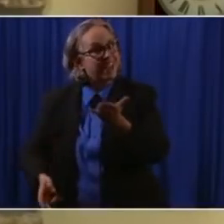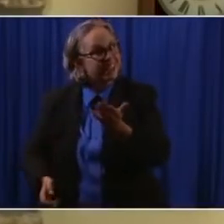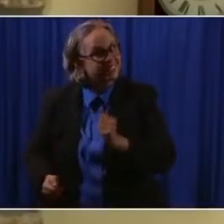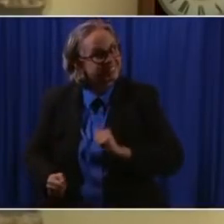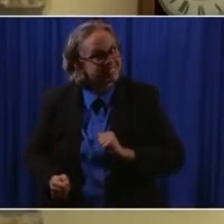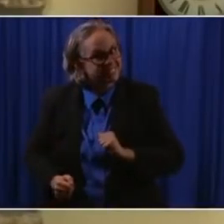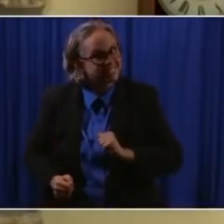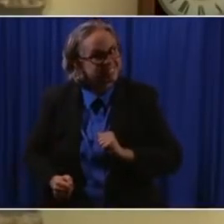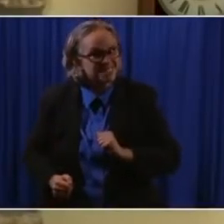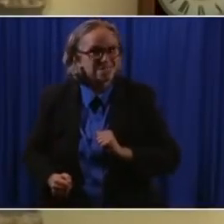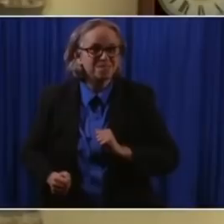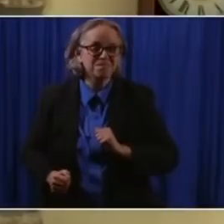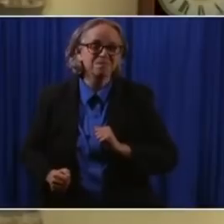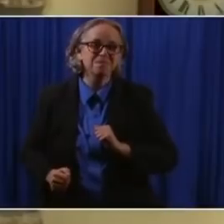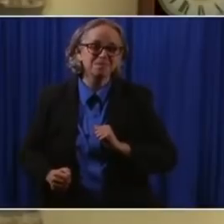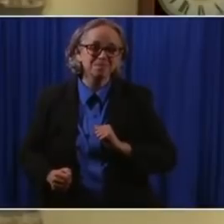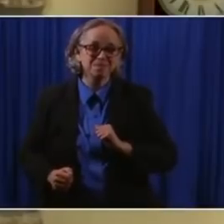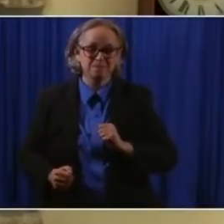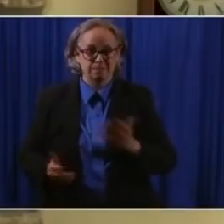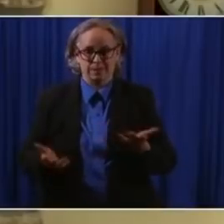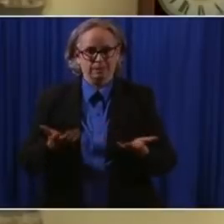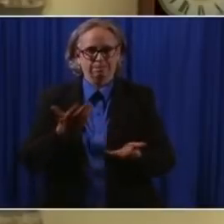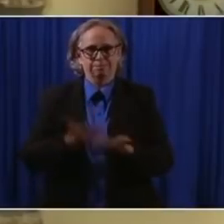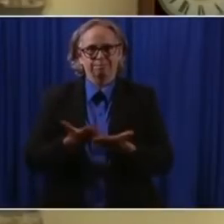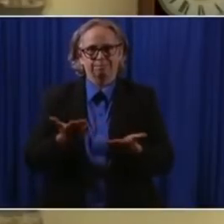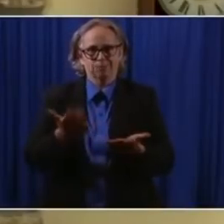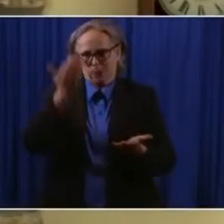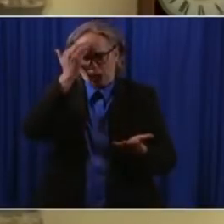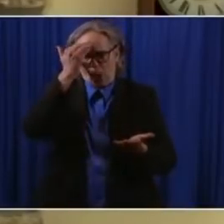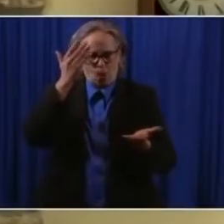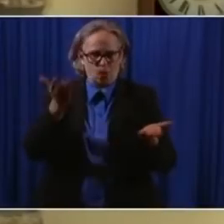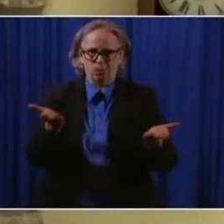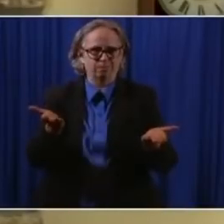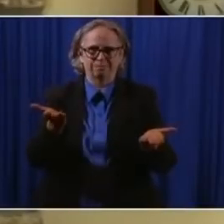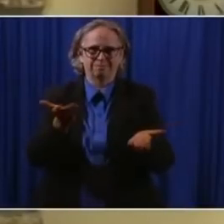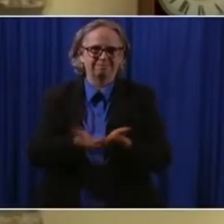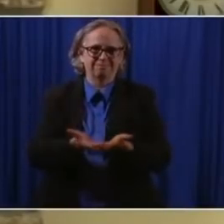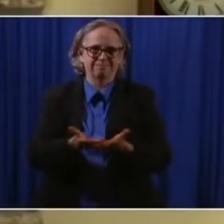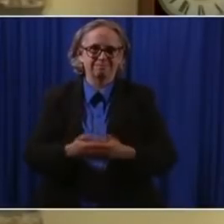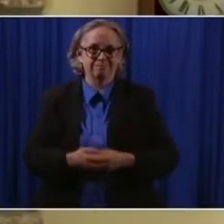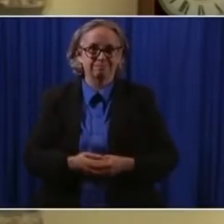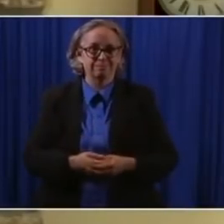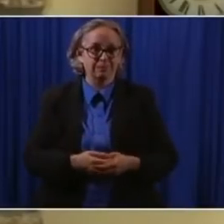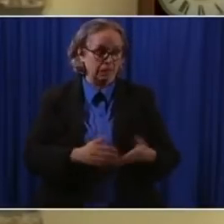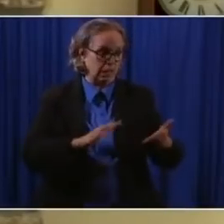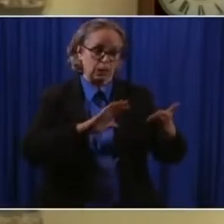And we know that school is going to reflect,